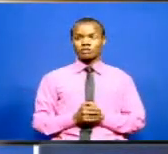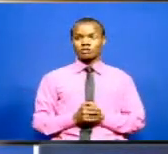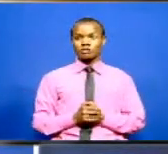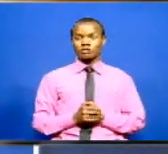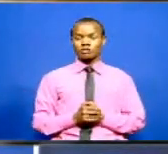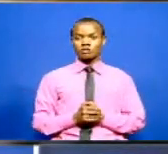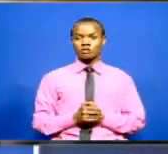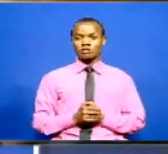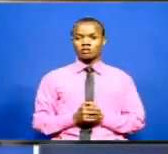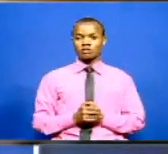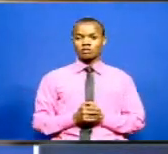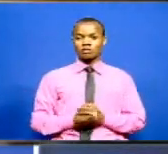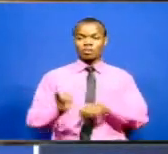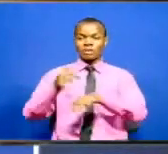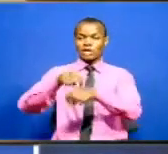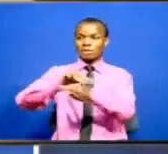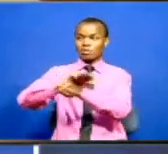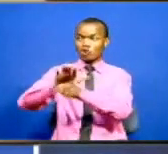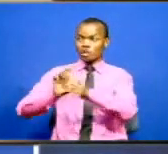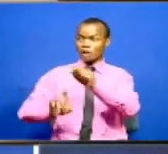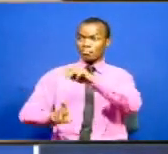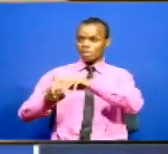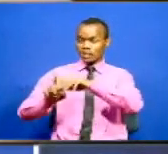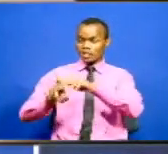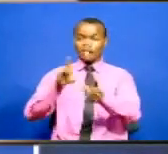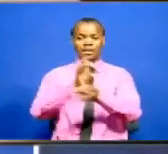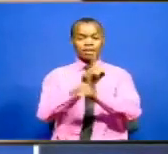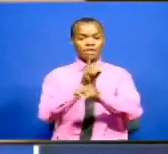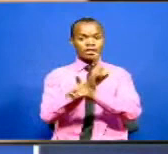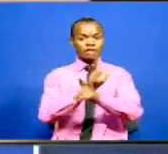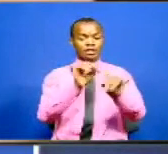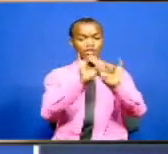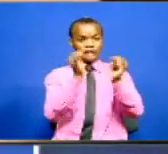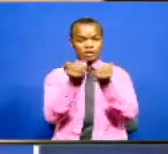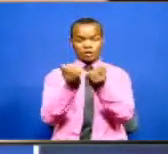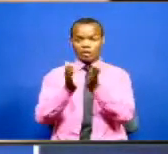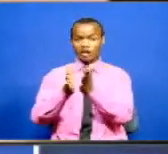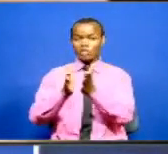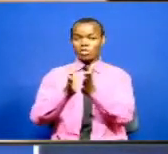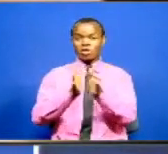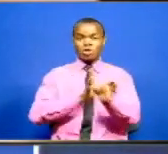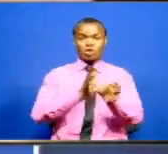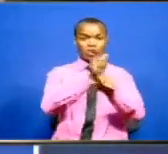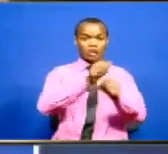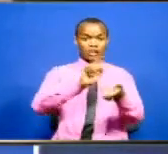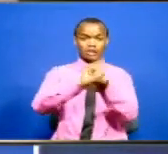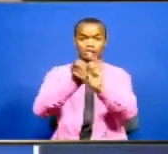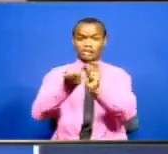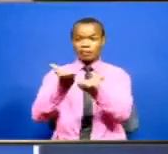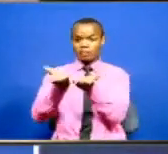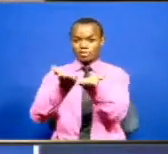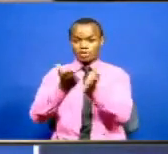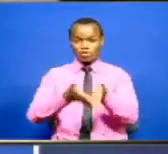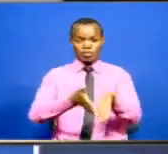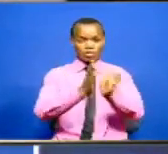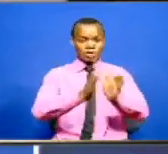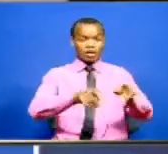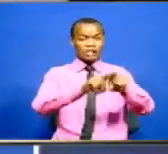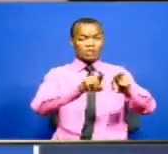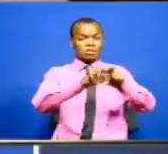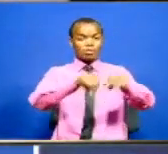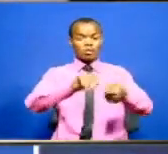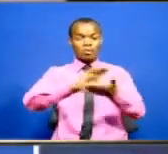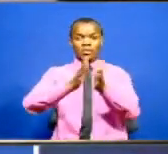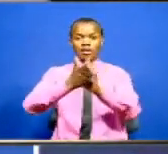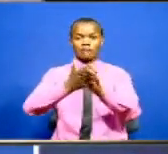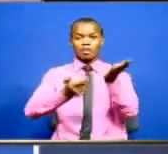In the advent of COVID-19, several institutions and organizations are changing their business models and turning to digital